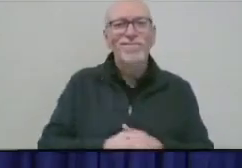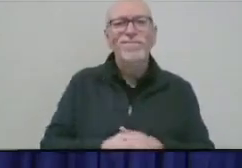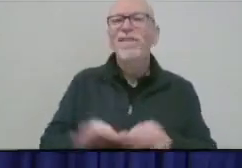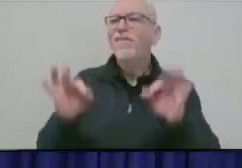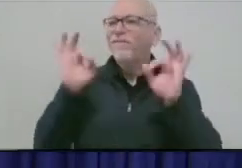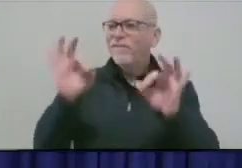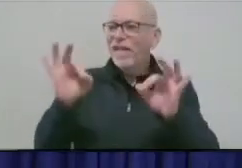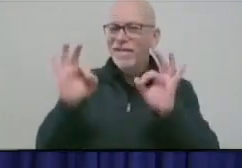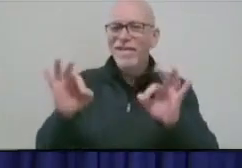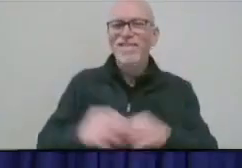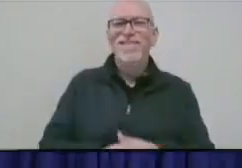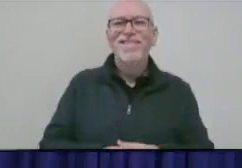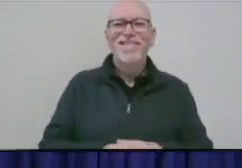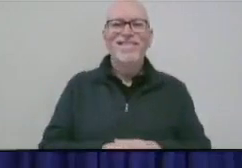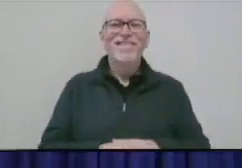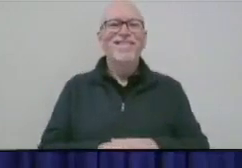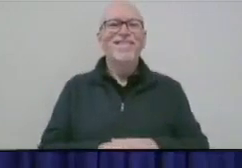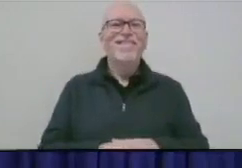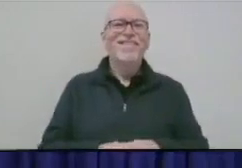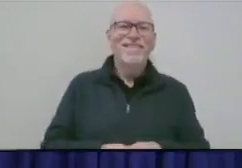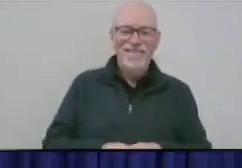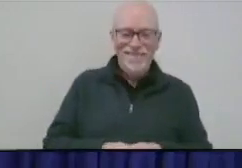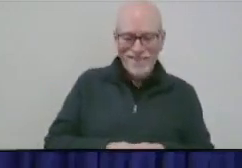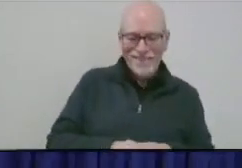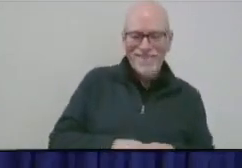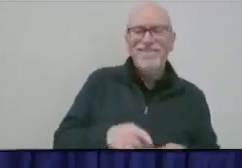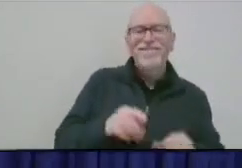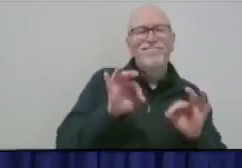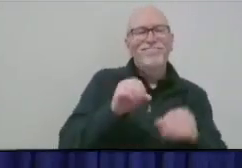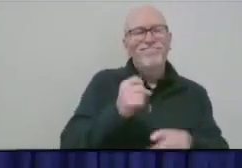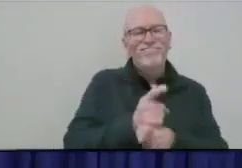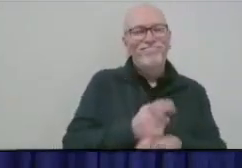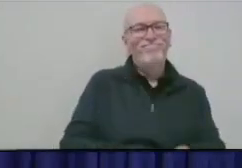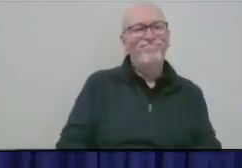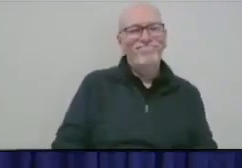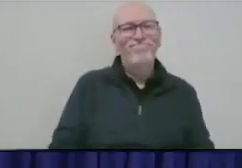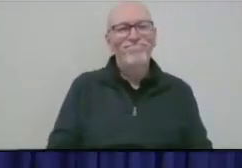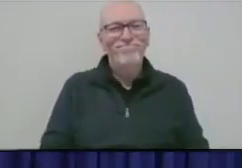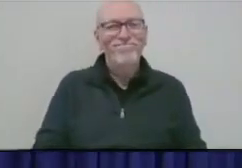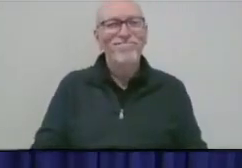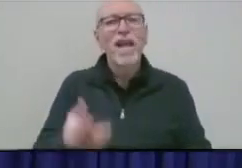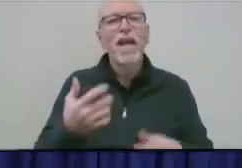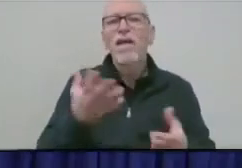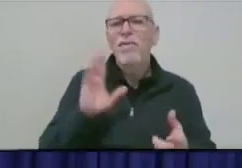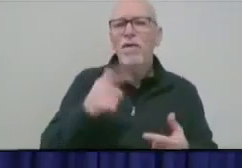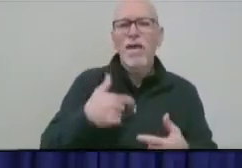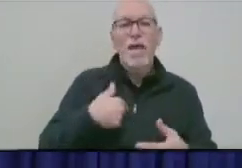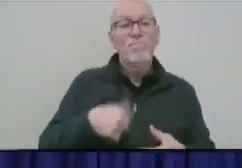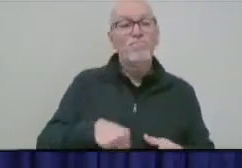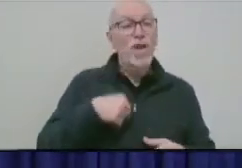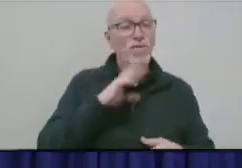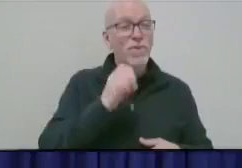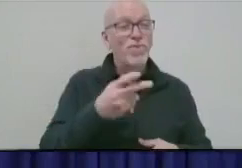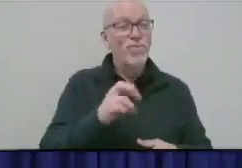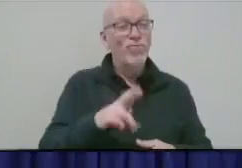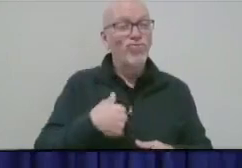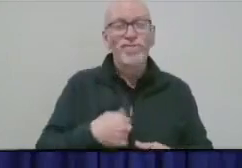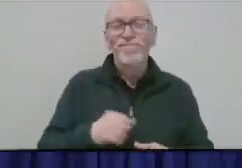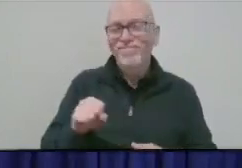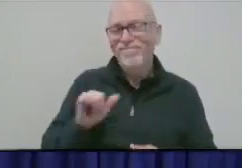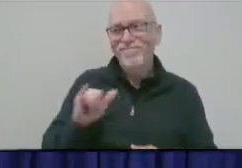Fantastic. All things considered. Absolutely. I'm proud to be a Hoosier. Absolutely, for